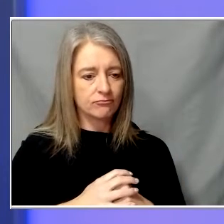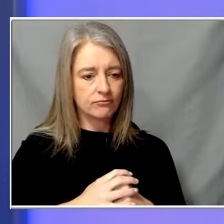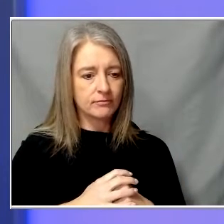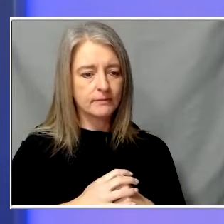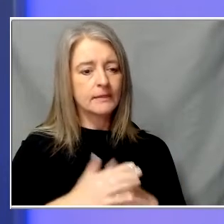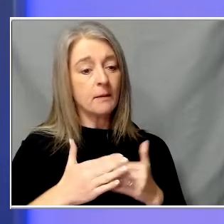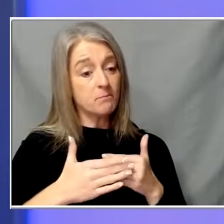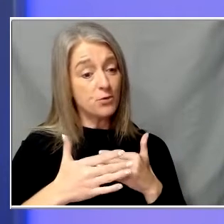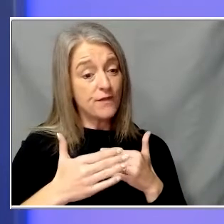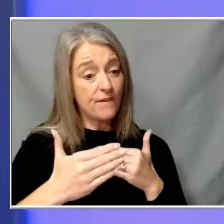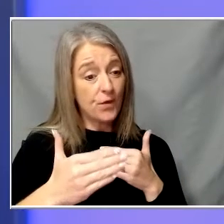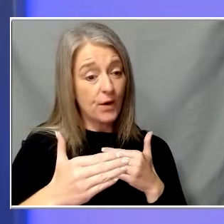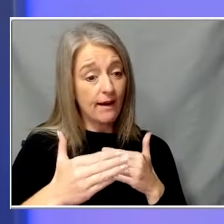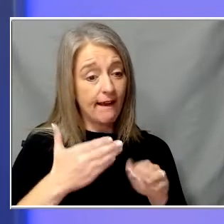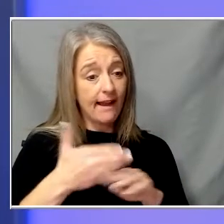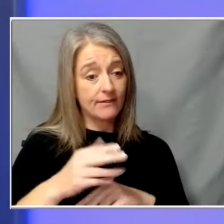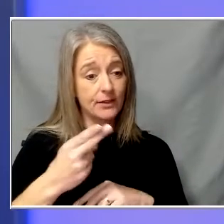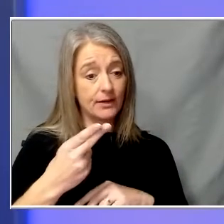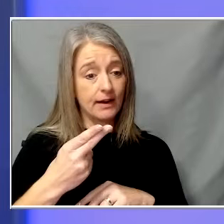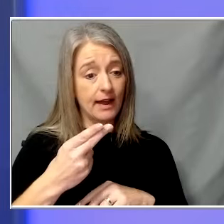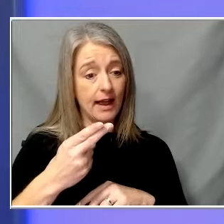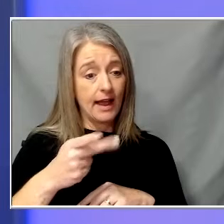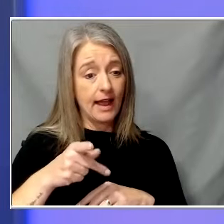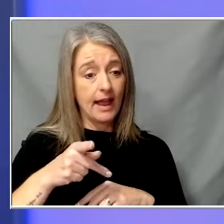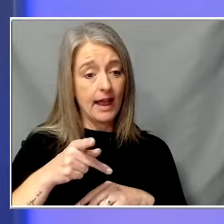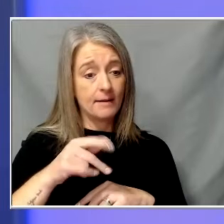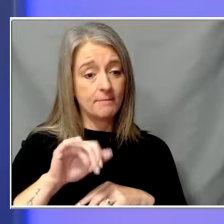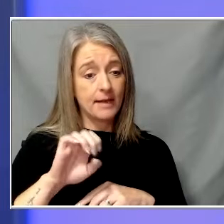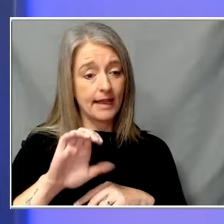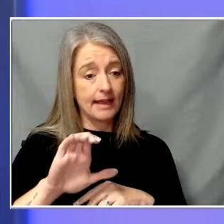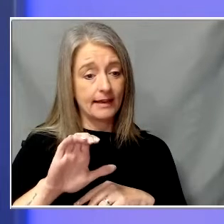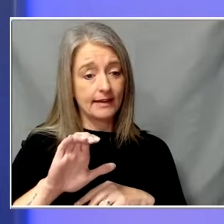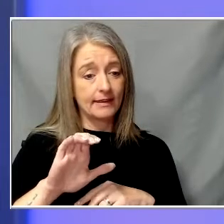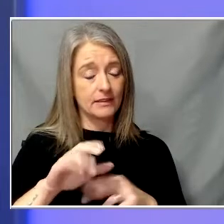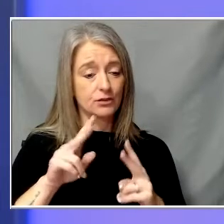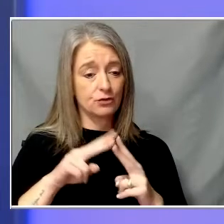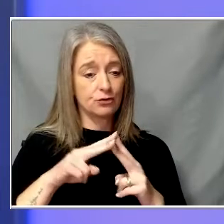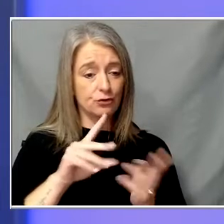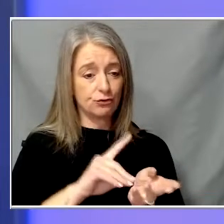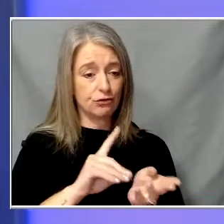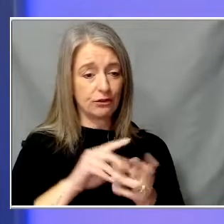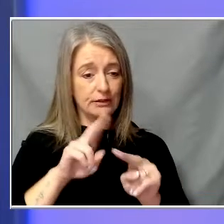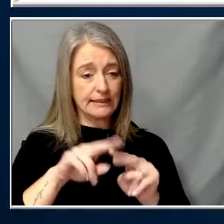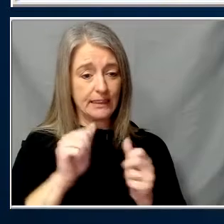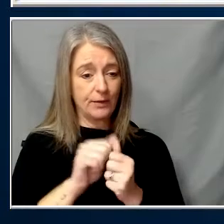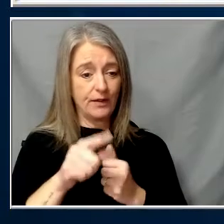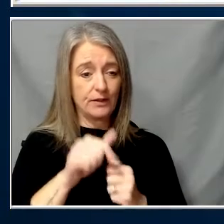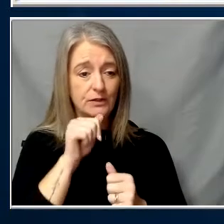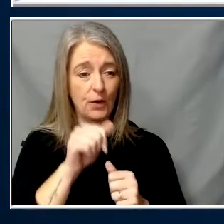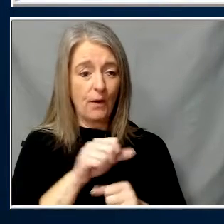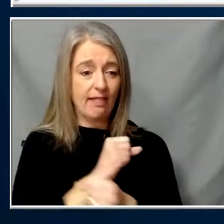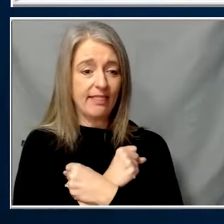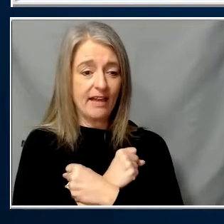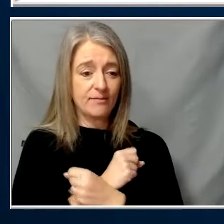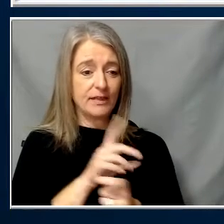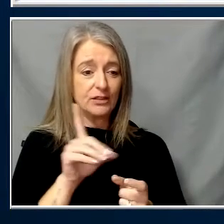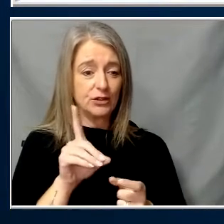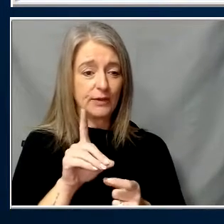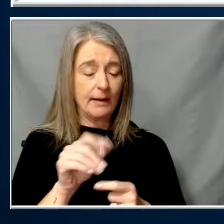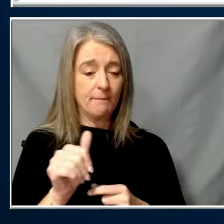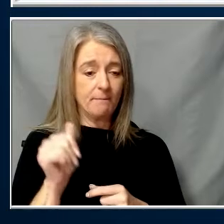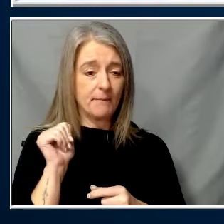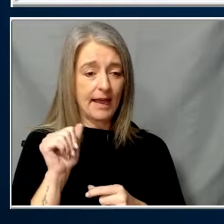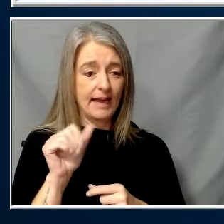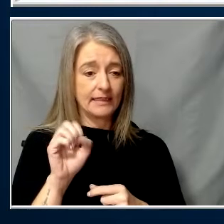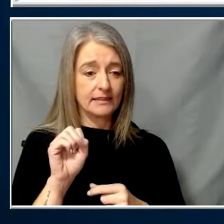forward after the HIPEC, this is something that I know the 2 doctors that are sitting with you at the table probably don't love me doing back squats with a bunch of weight on